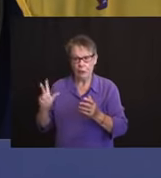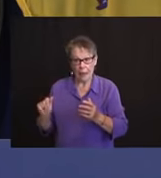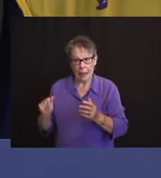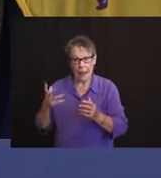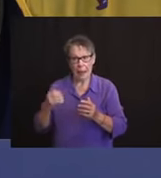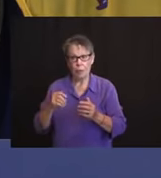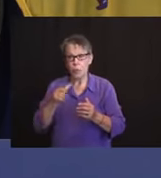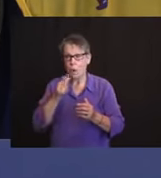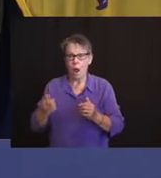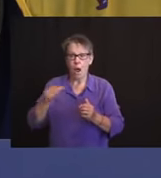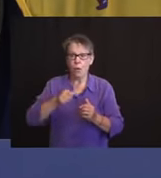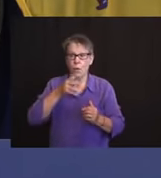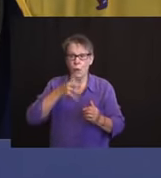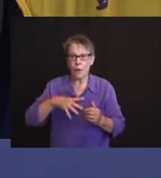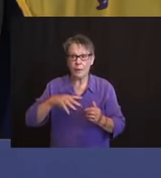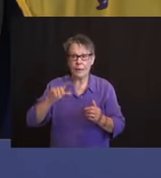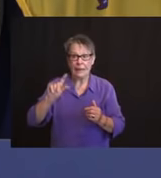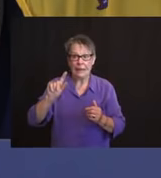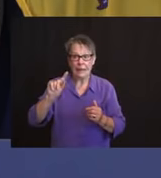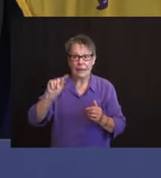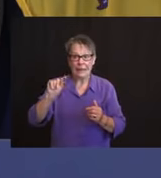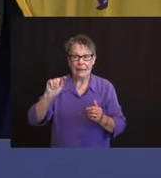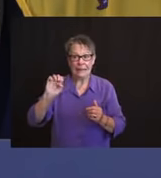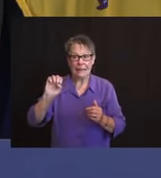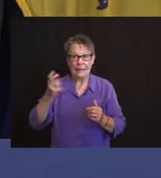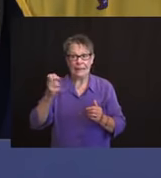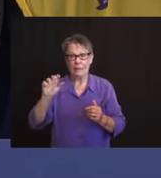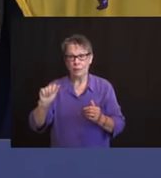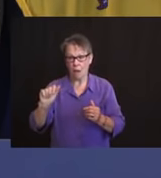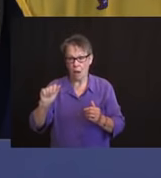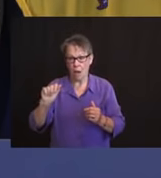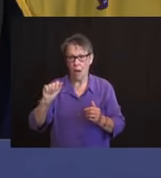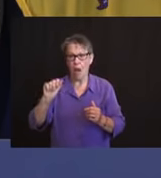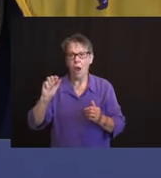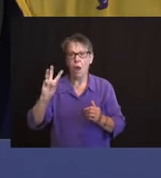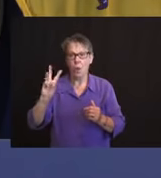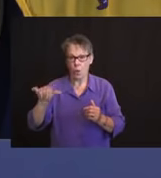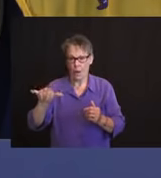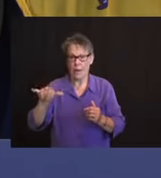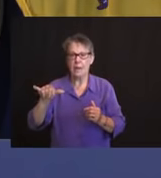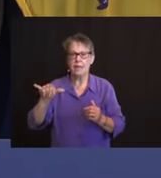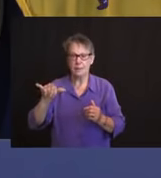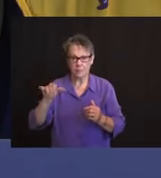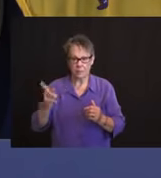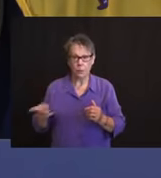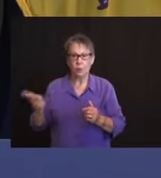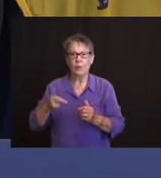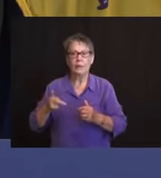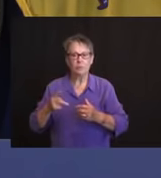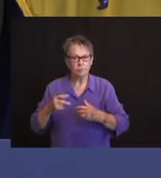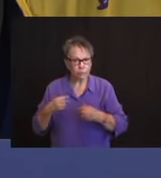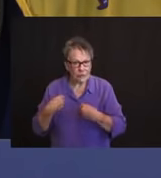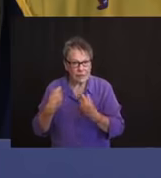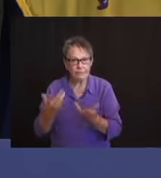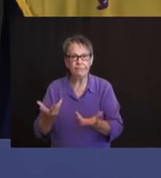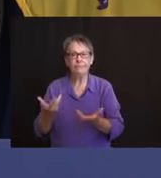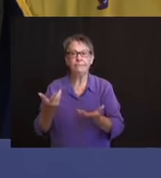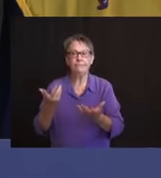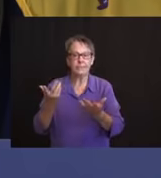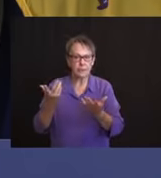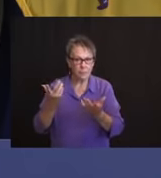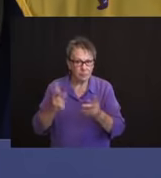least 50% capacity per county and at least one polling location per municipality to allow folks